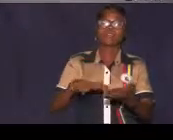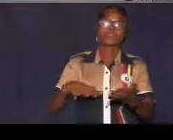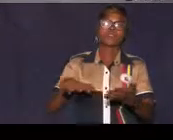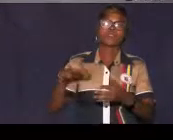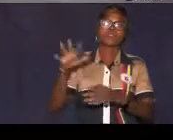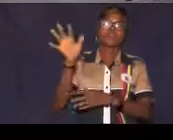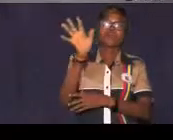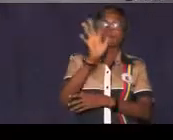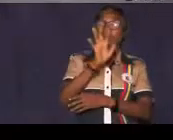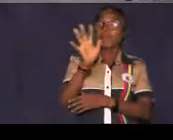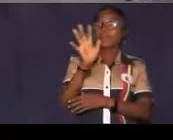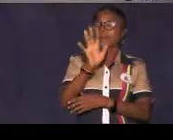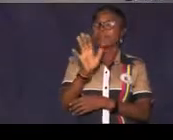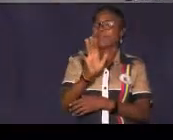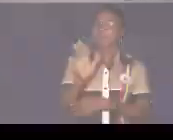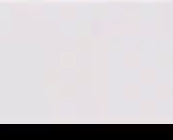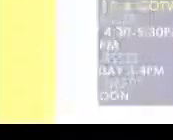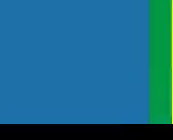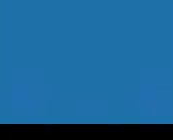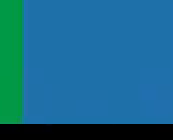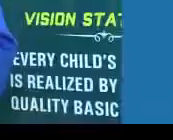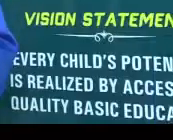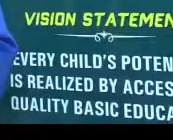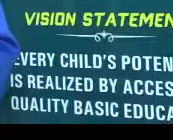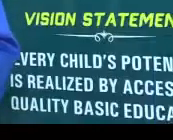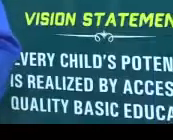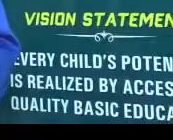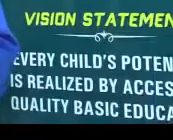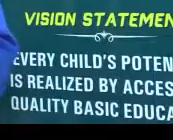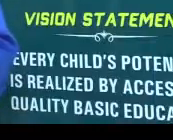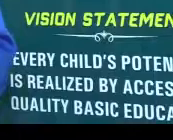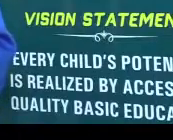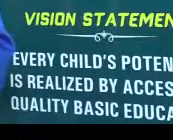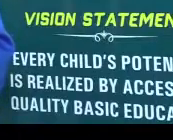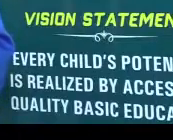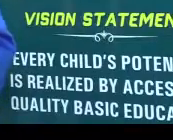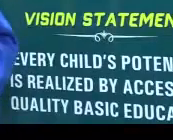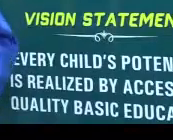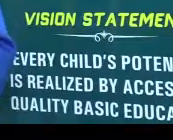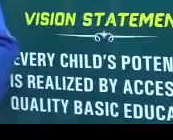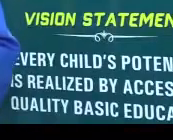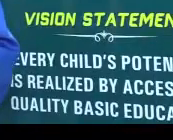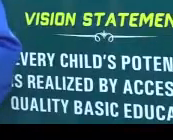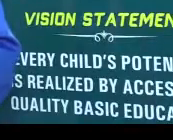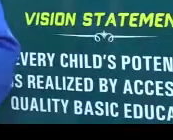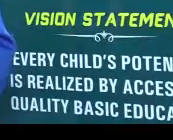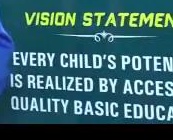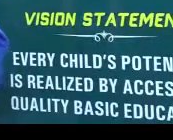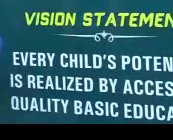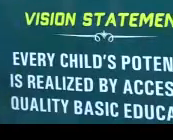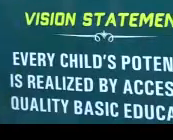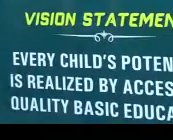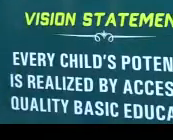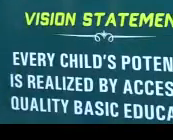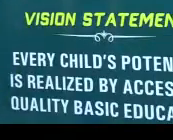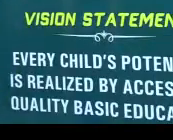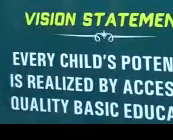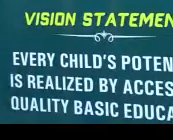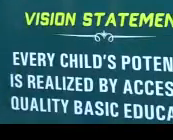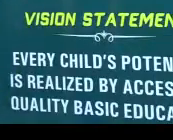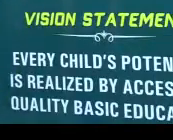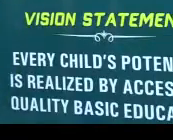studying. Bye. Please encourage your wards to tune in and take every advantage of this laudable